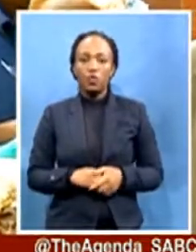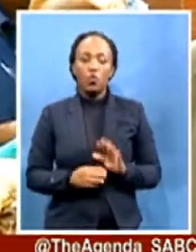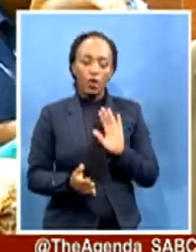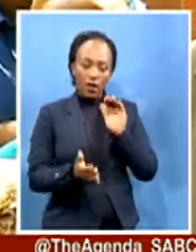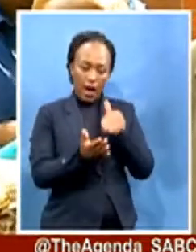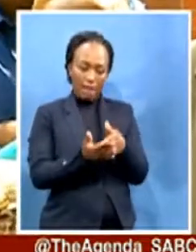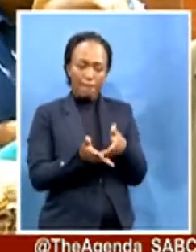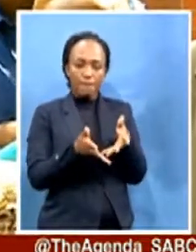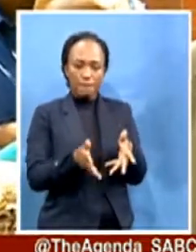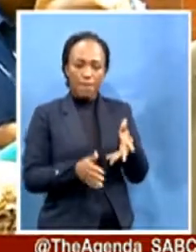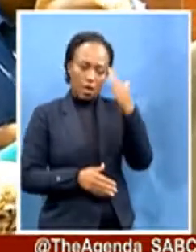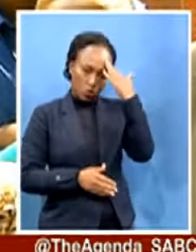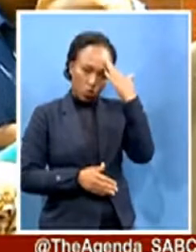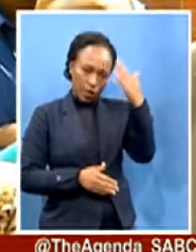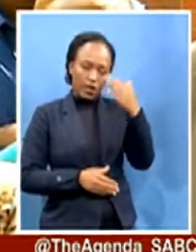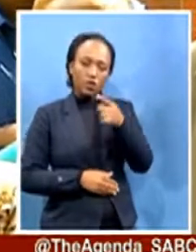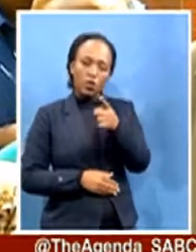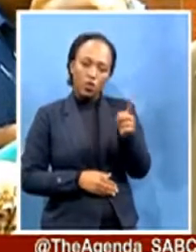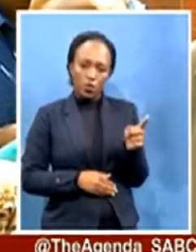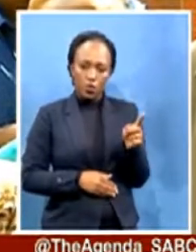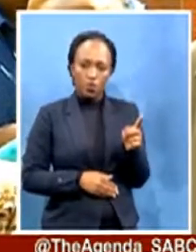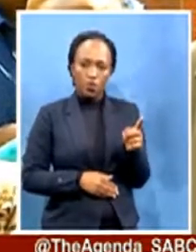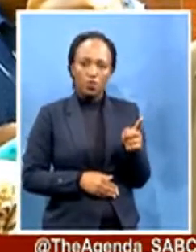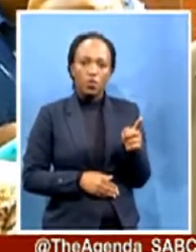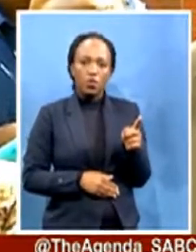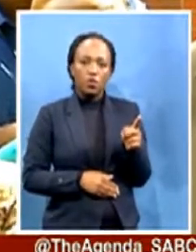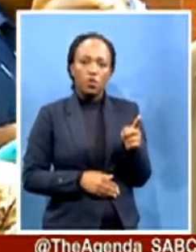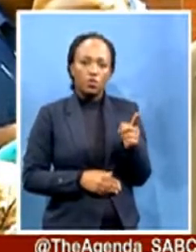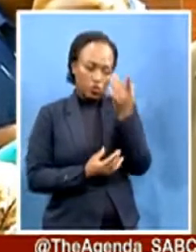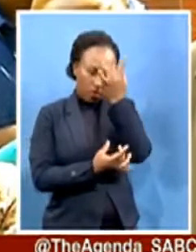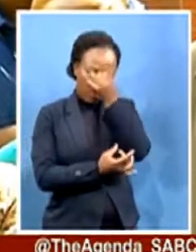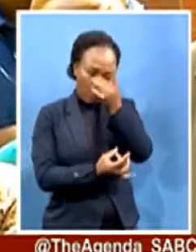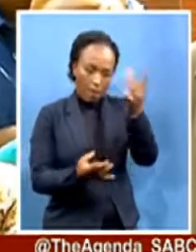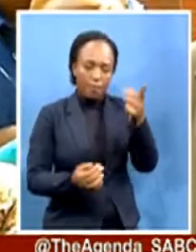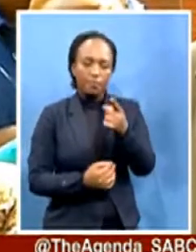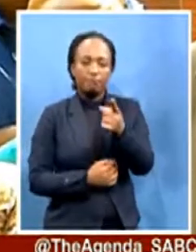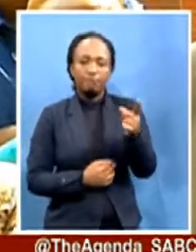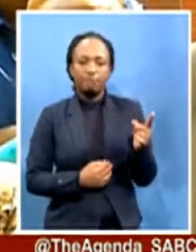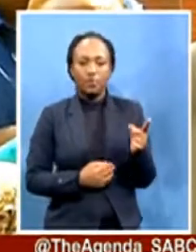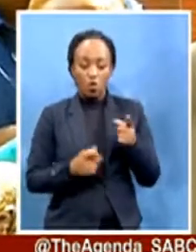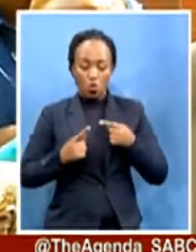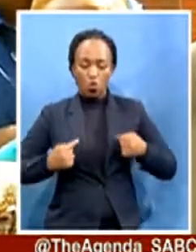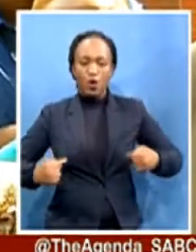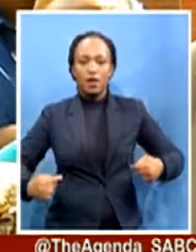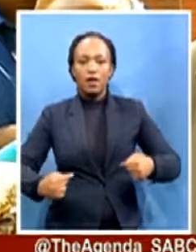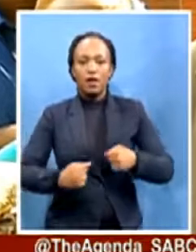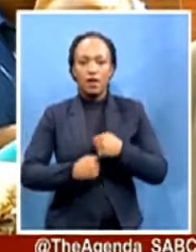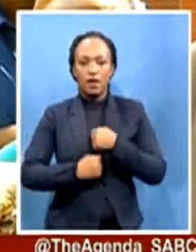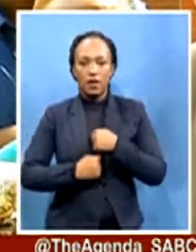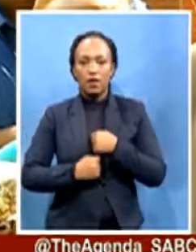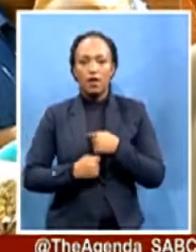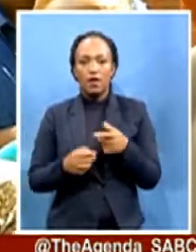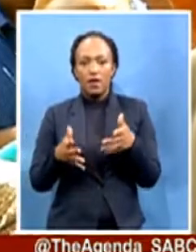to say to you we are here just to look at the tragedy that